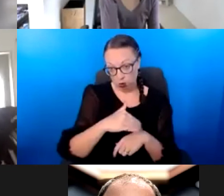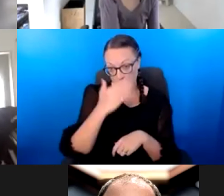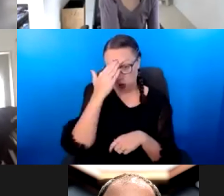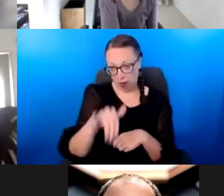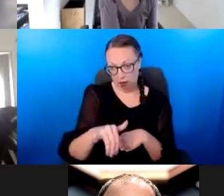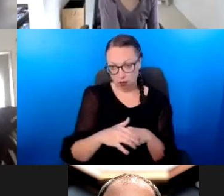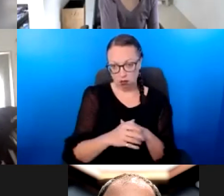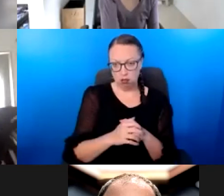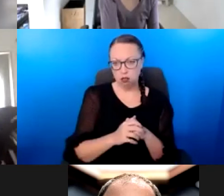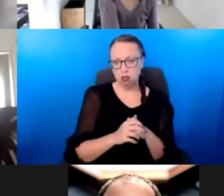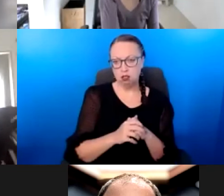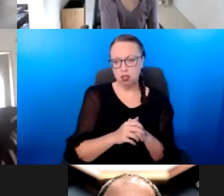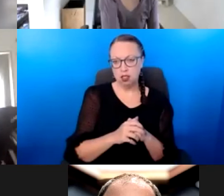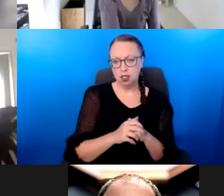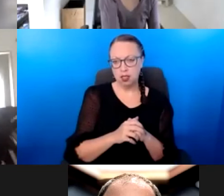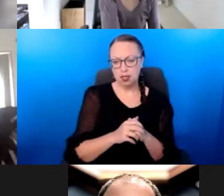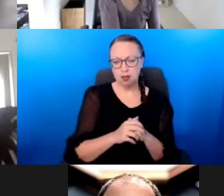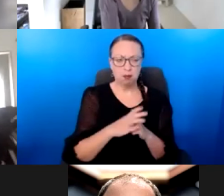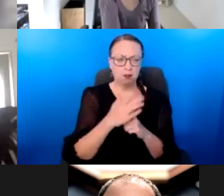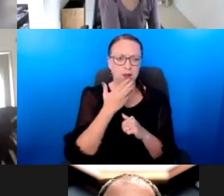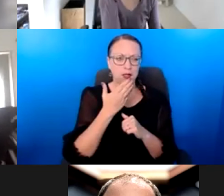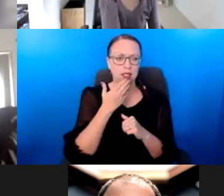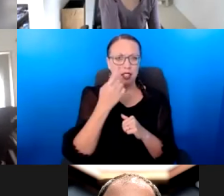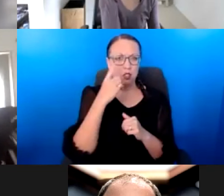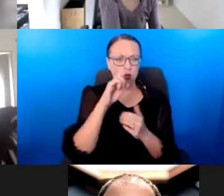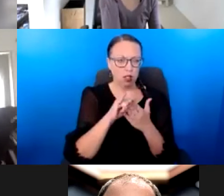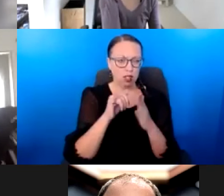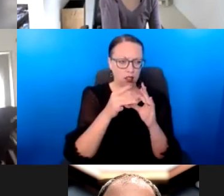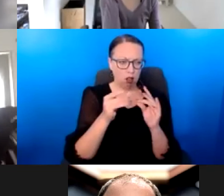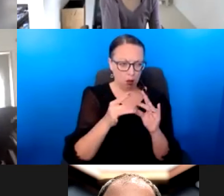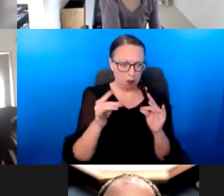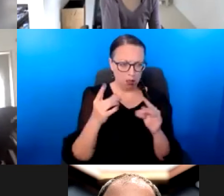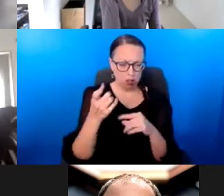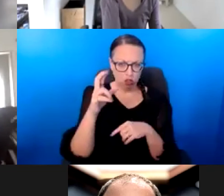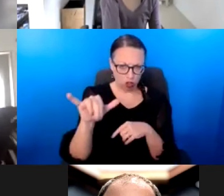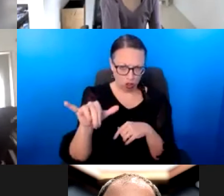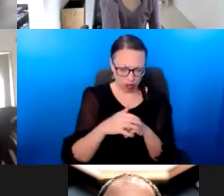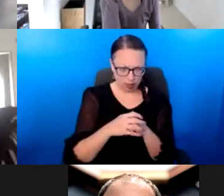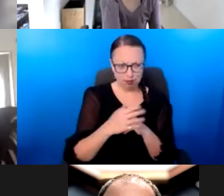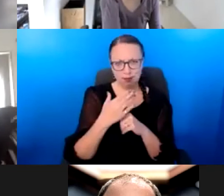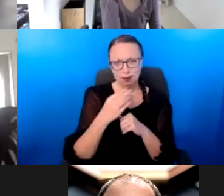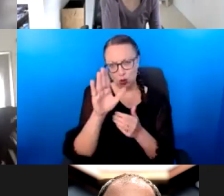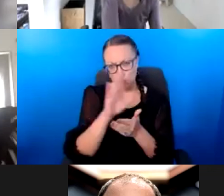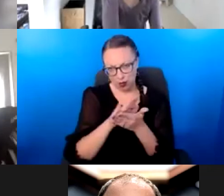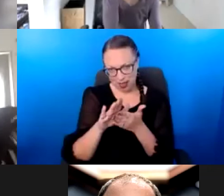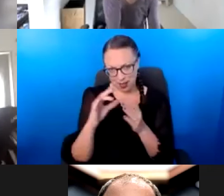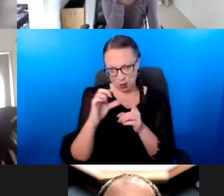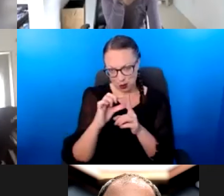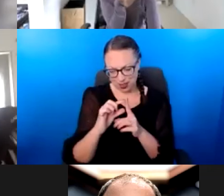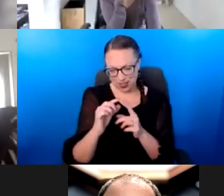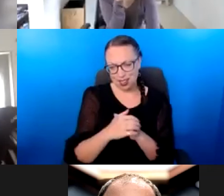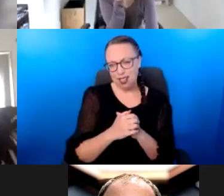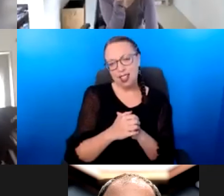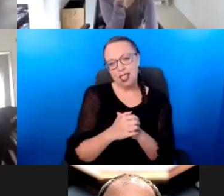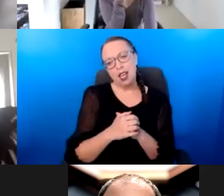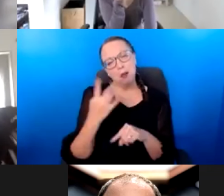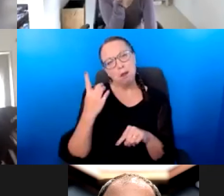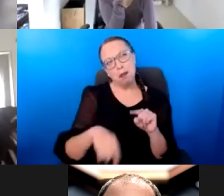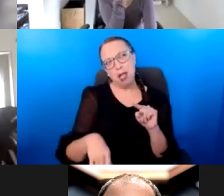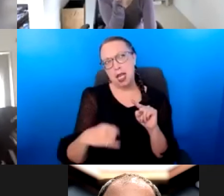So thanks for your comment, Jerry, and your nice words. I can't